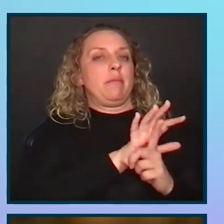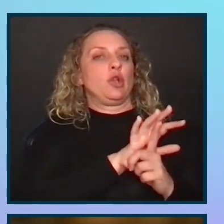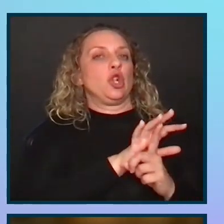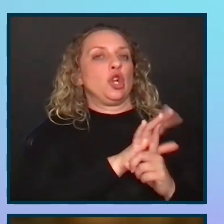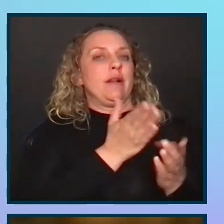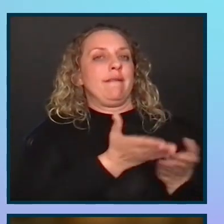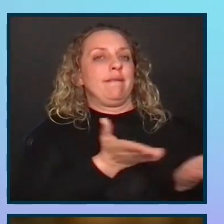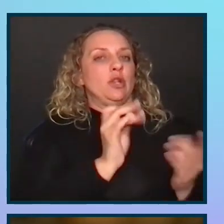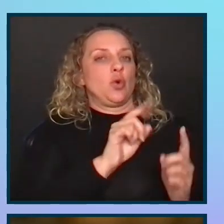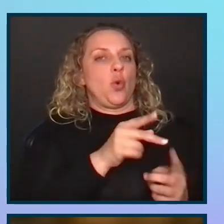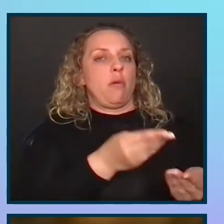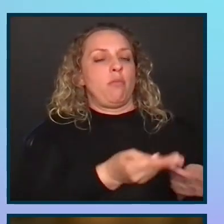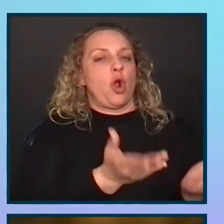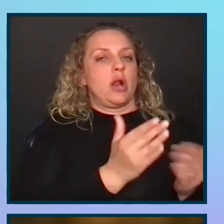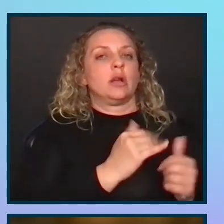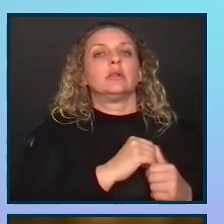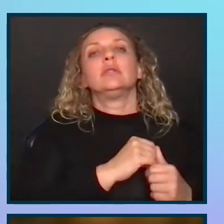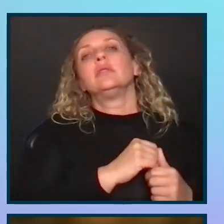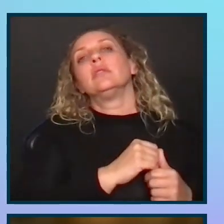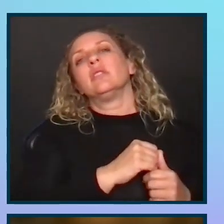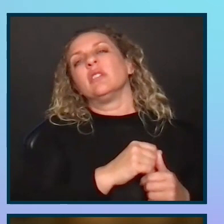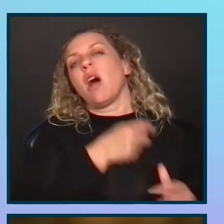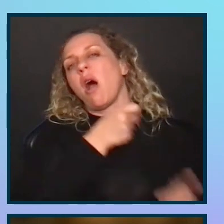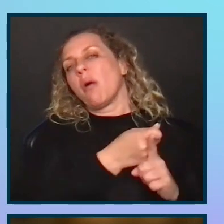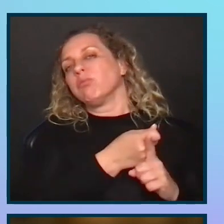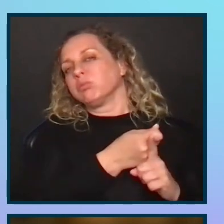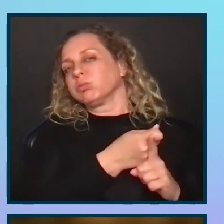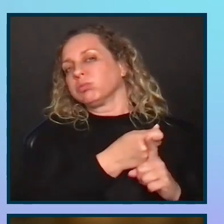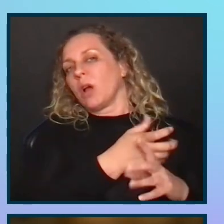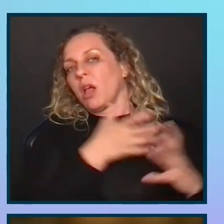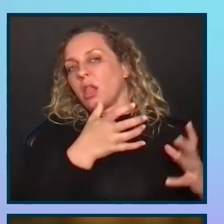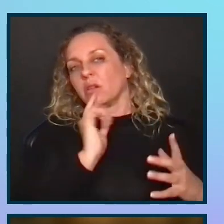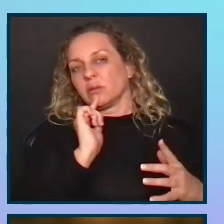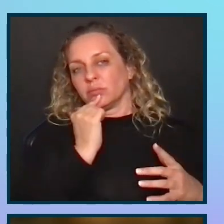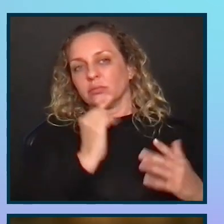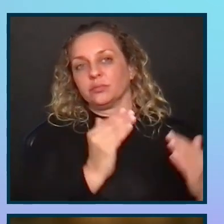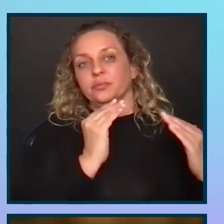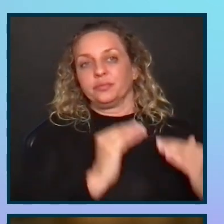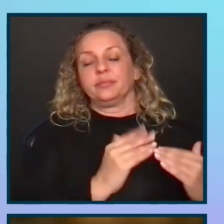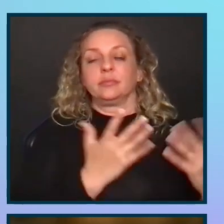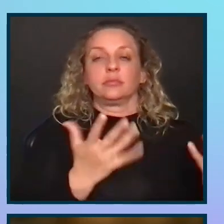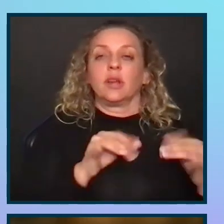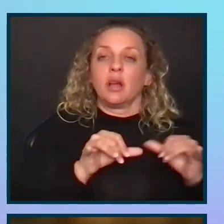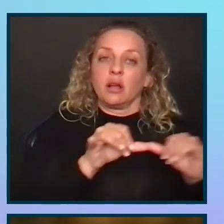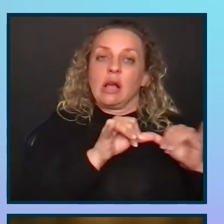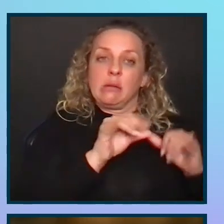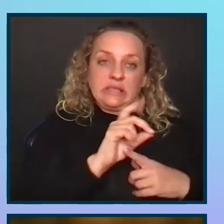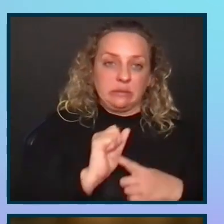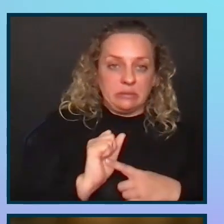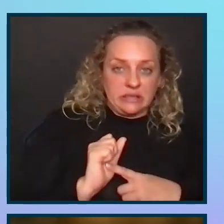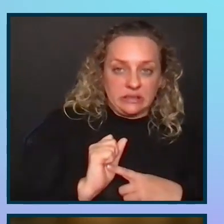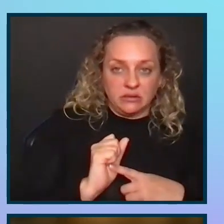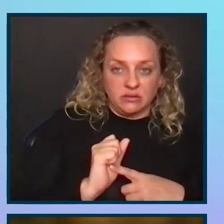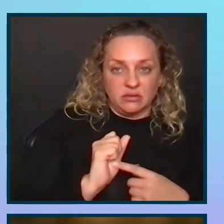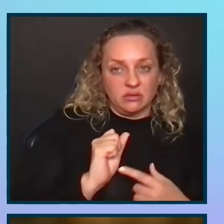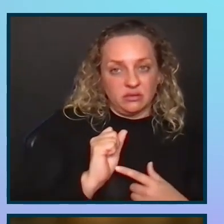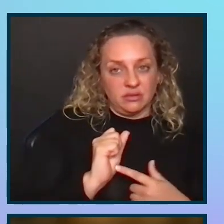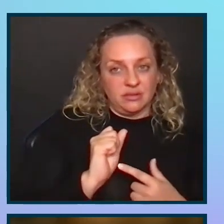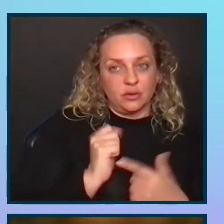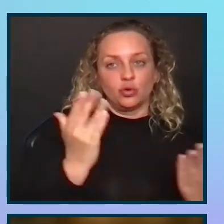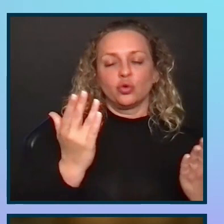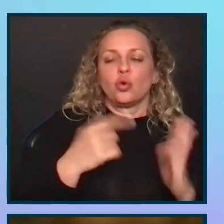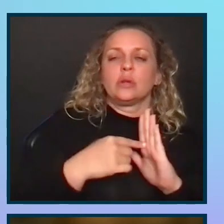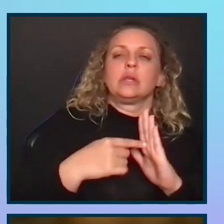product? And that will probably have a high impact. We may look at, is there a common disability? So if